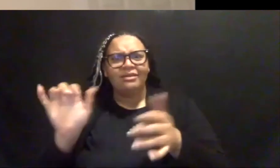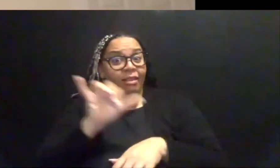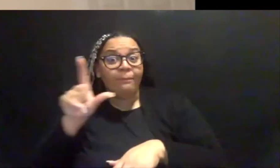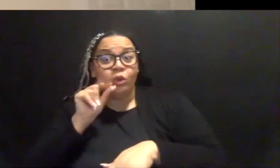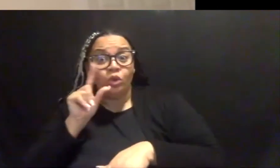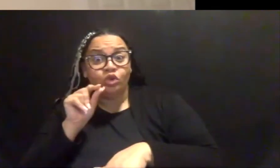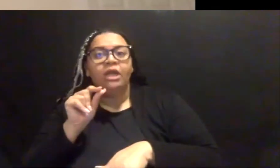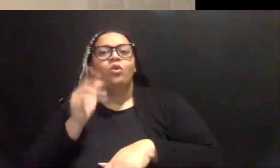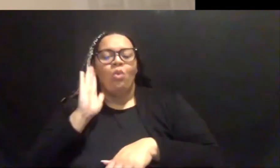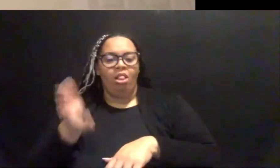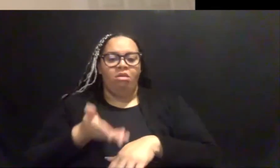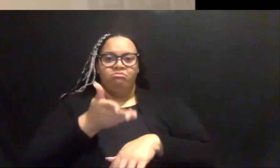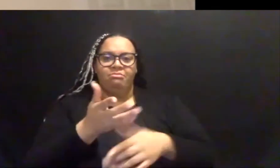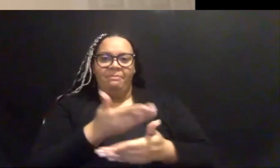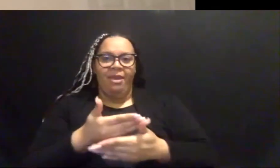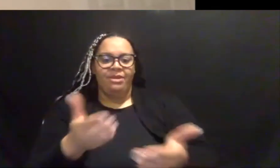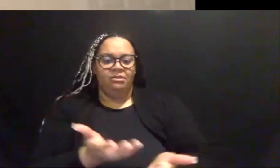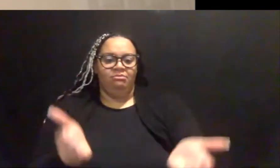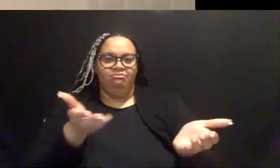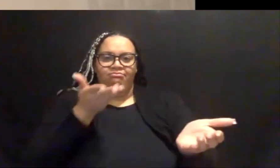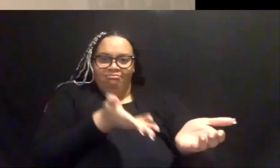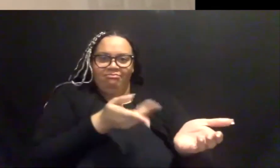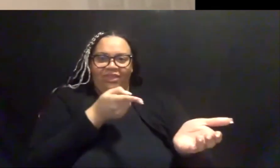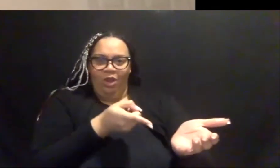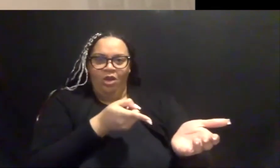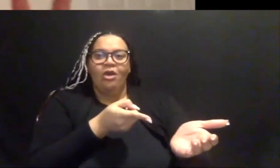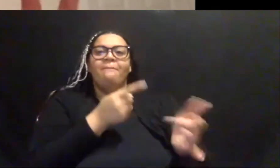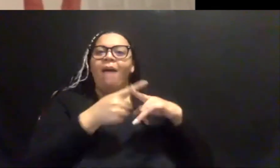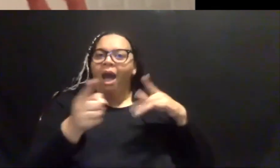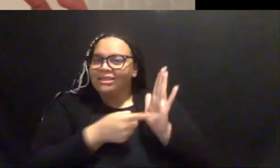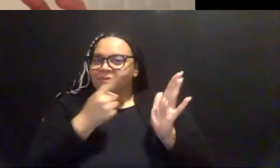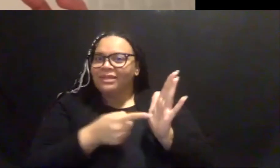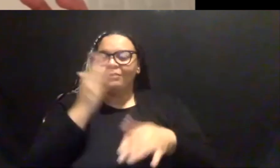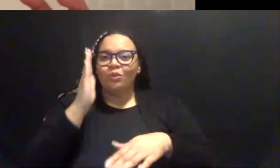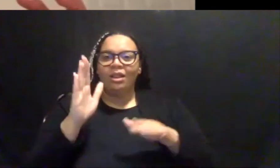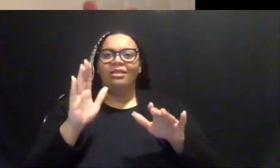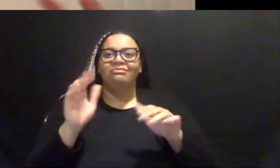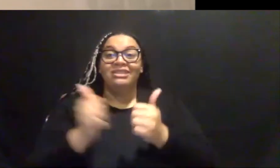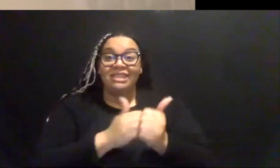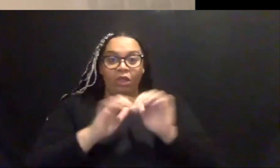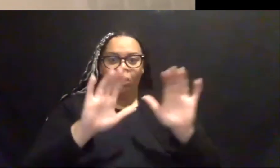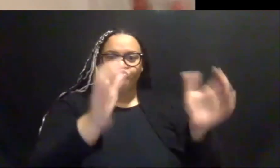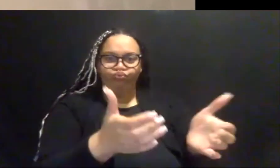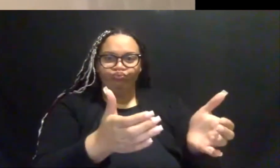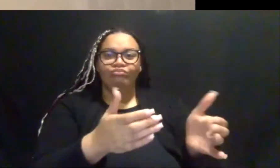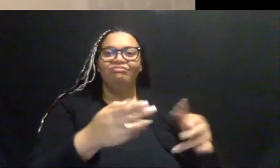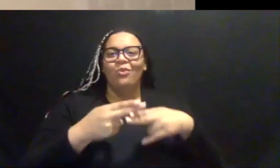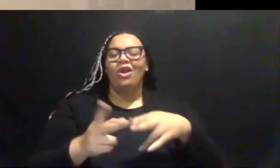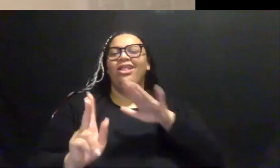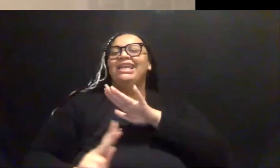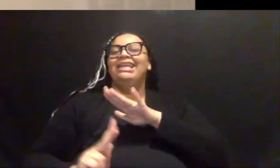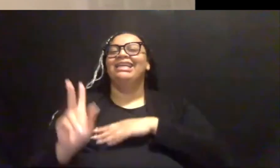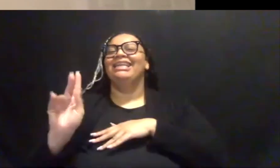nests. And then moms will sometimes park their babies together into what we call kindergartens. And then moms will take